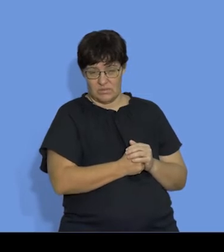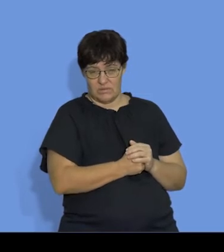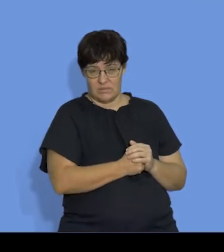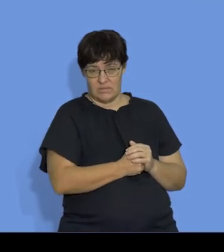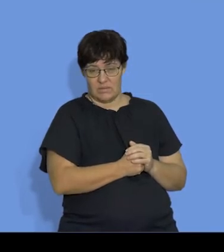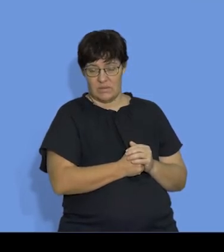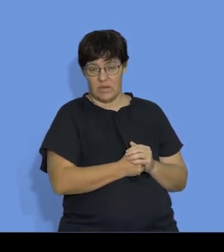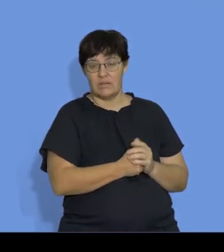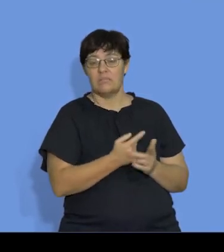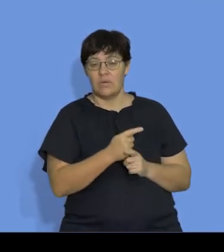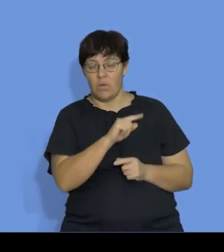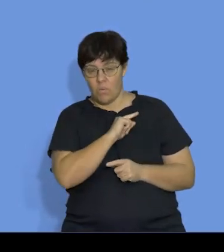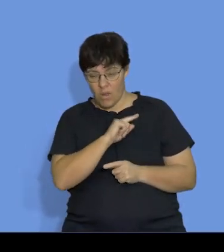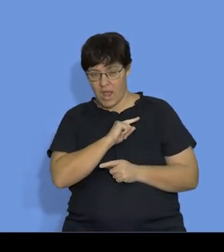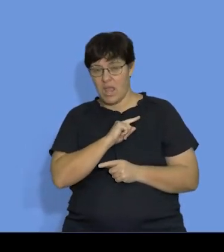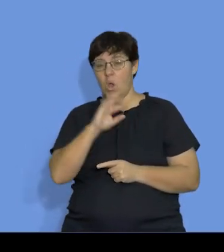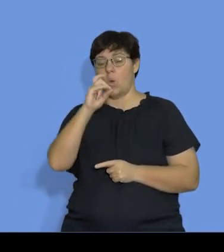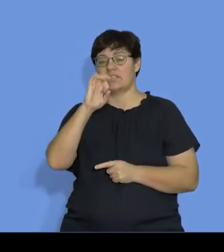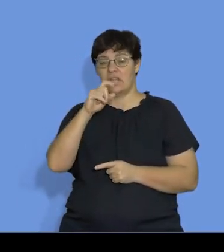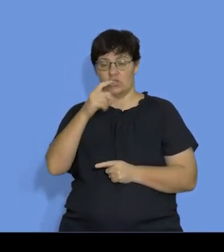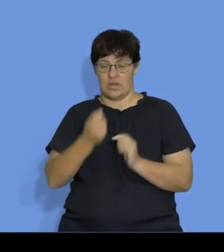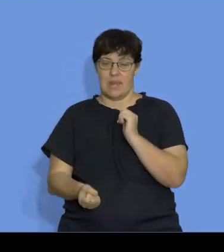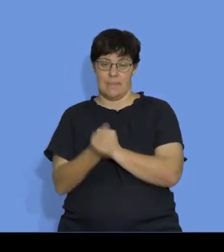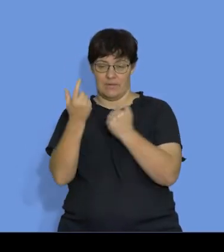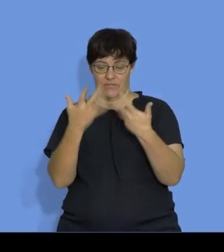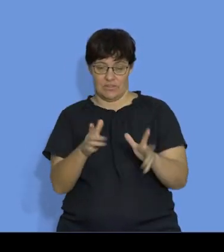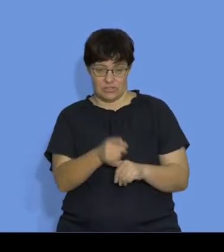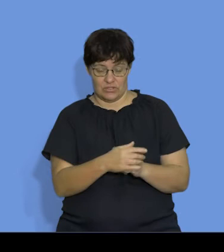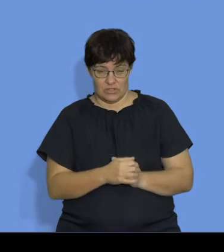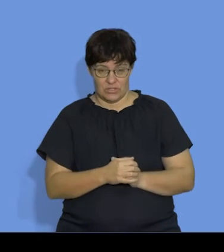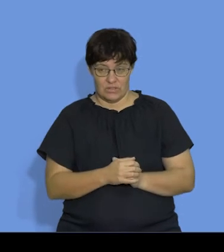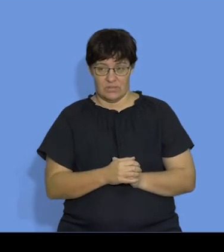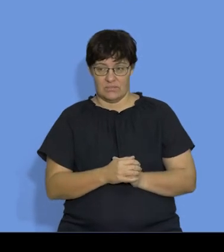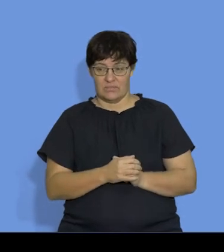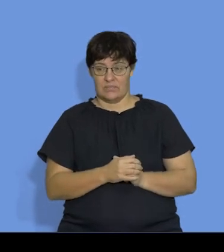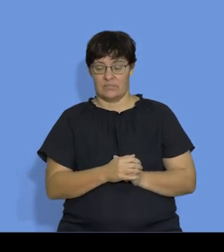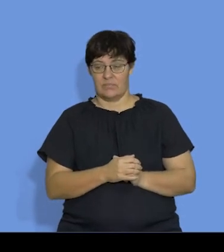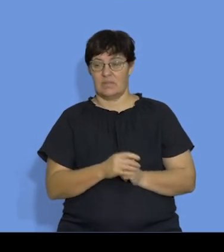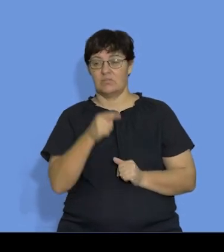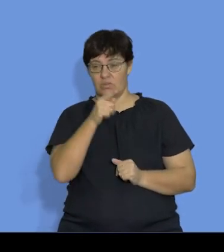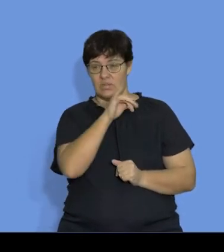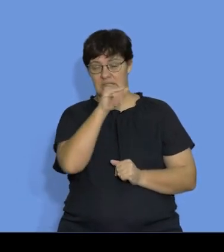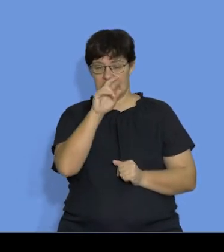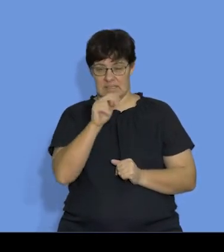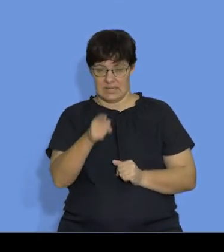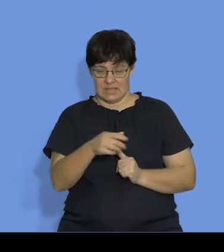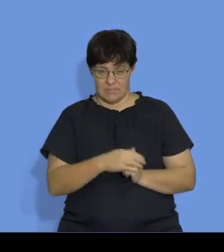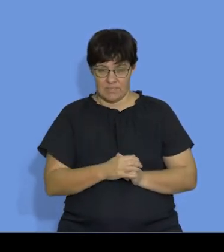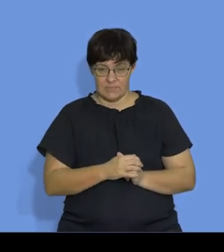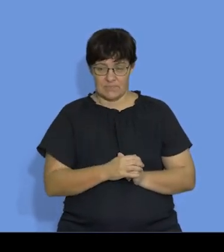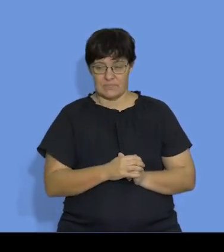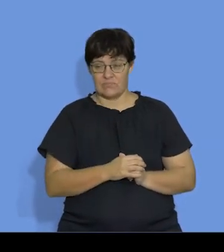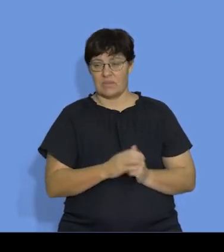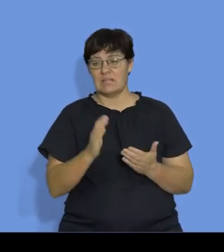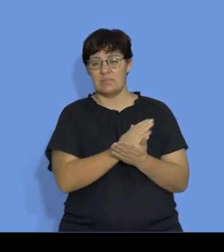it underwent oxidation. So the formula, therefore, is zinc Zn, right? So sometimes it can